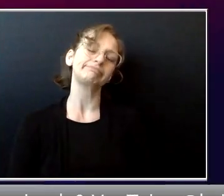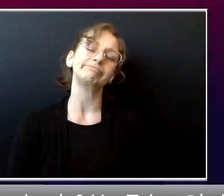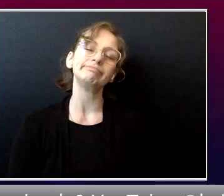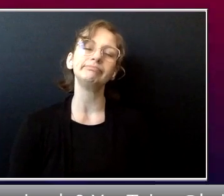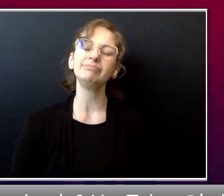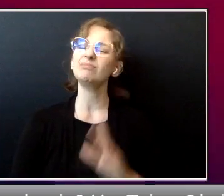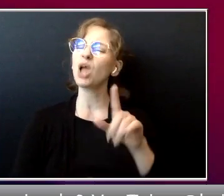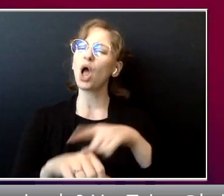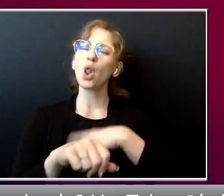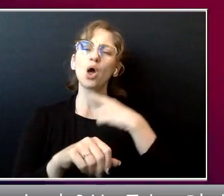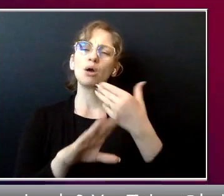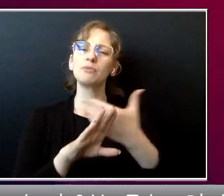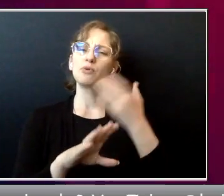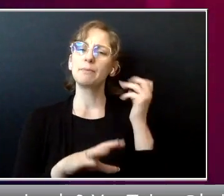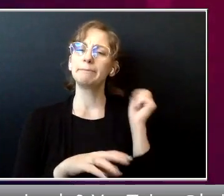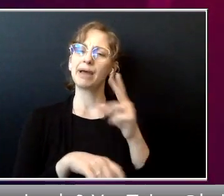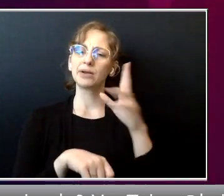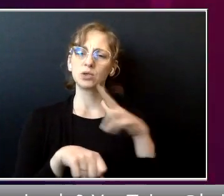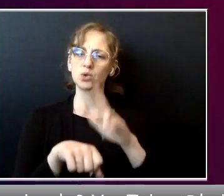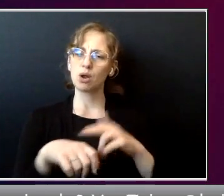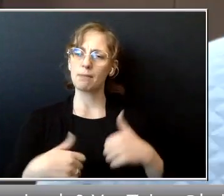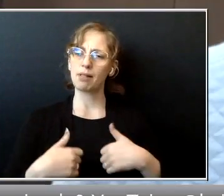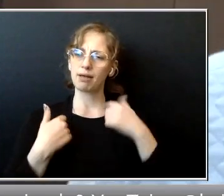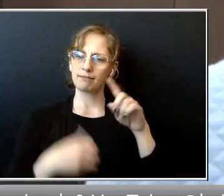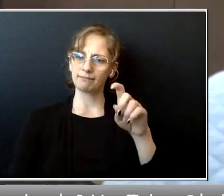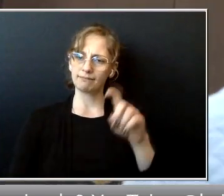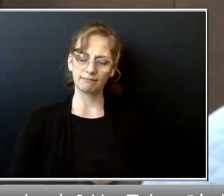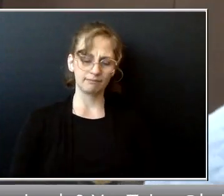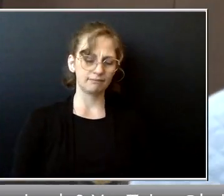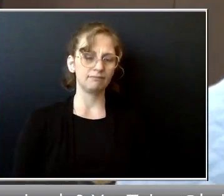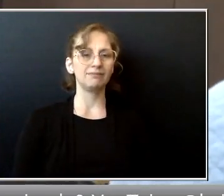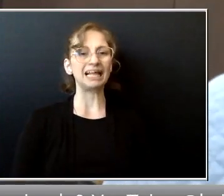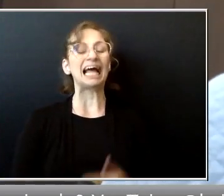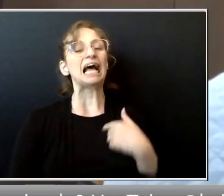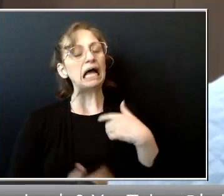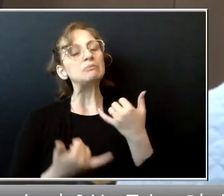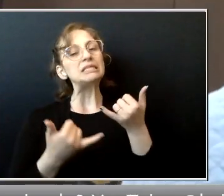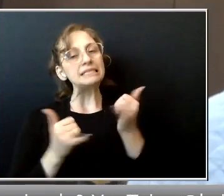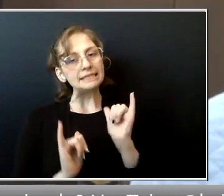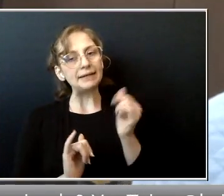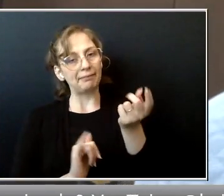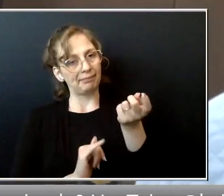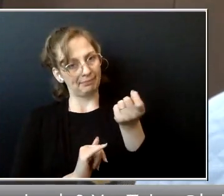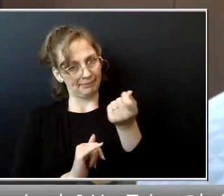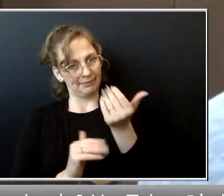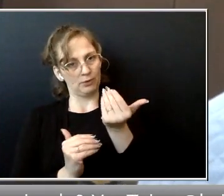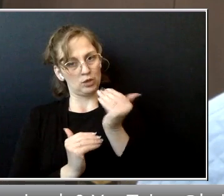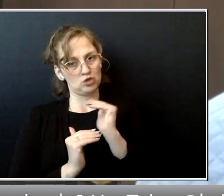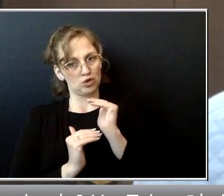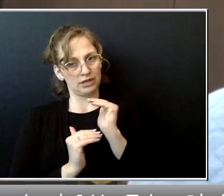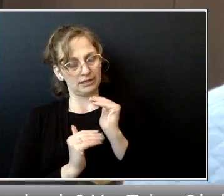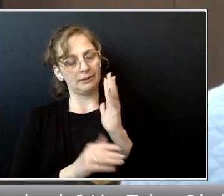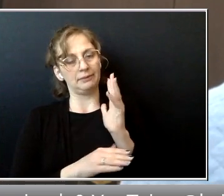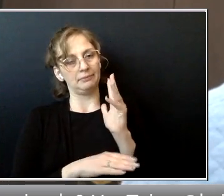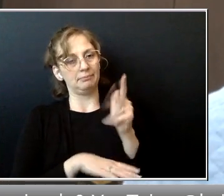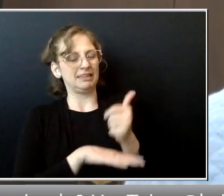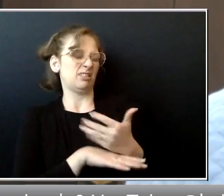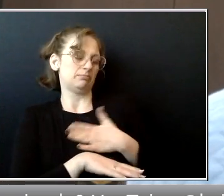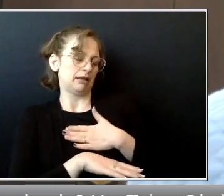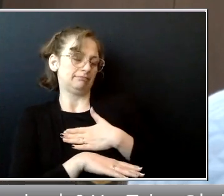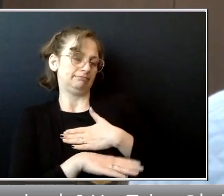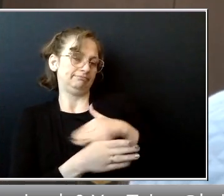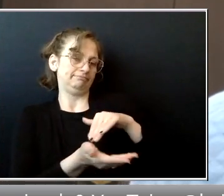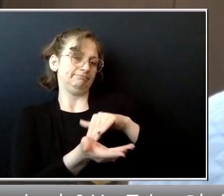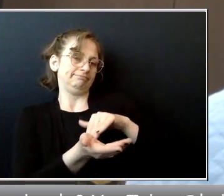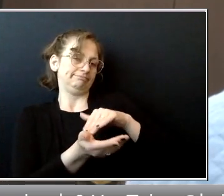activities? Well, I'd say I'm still a bit restricted just based on the advice of my doctors right now, to still take it